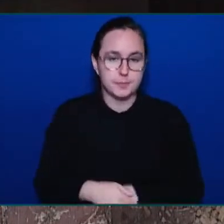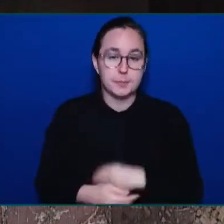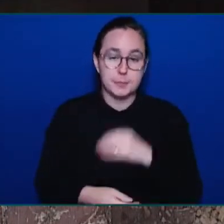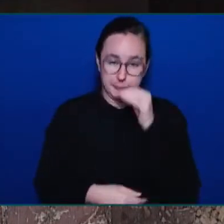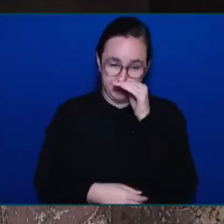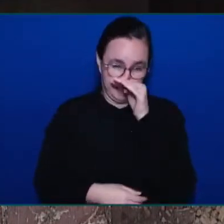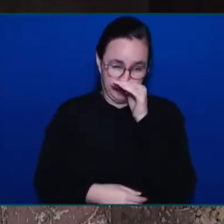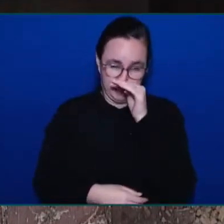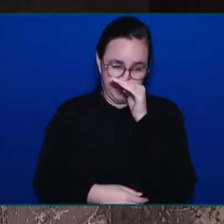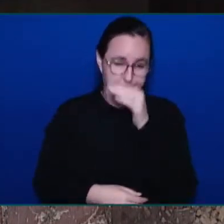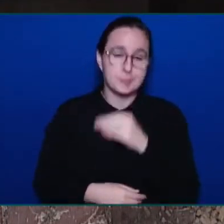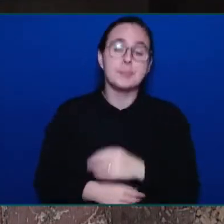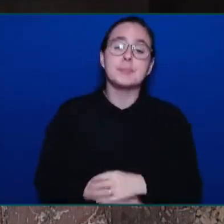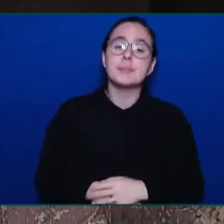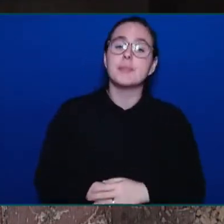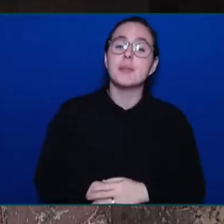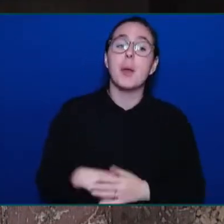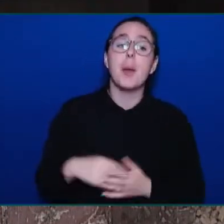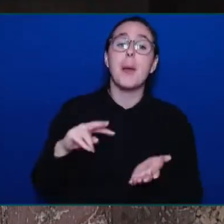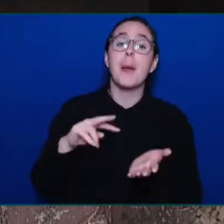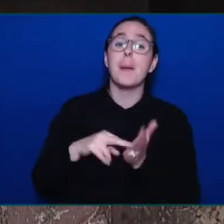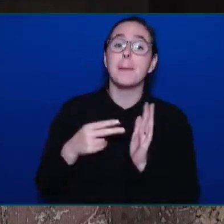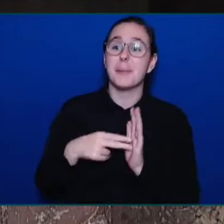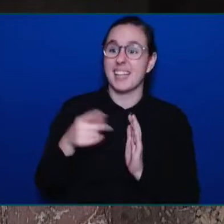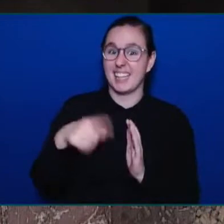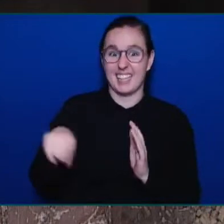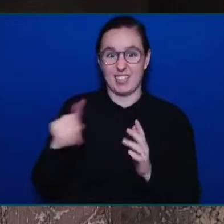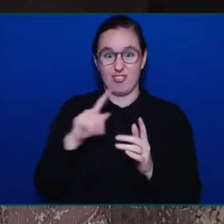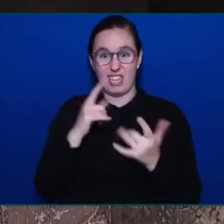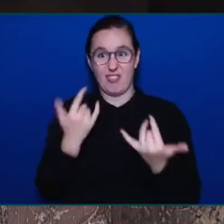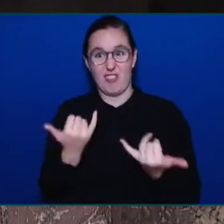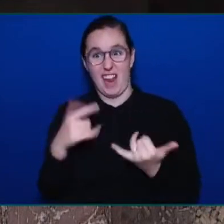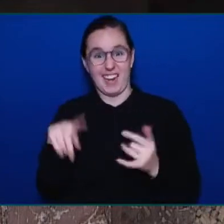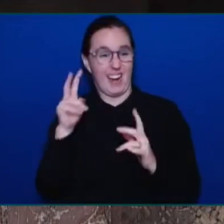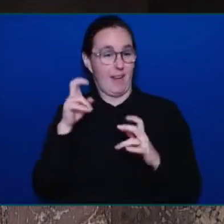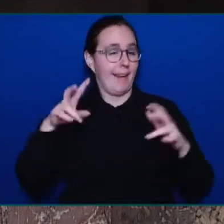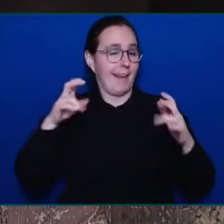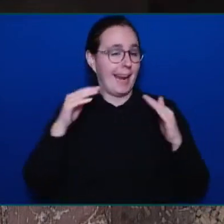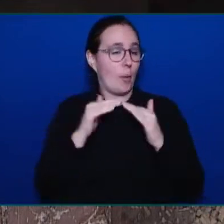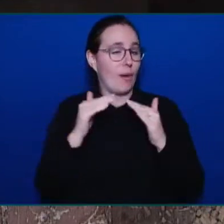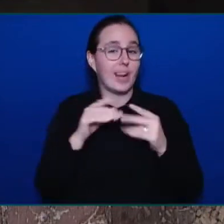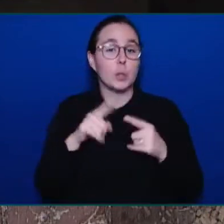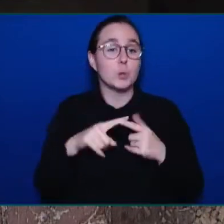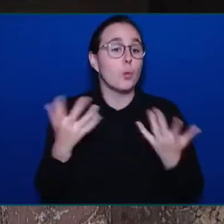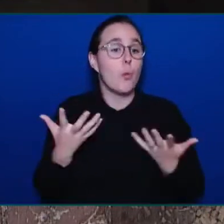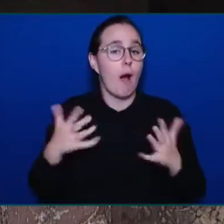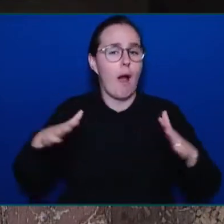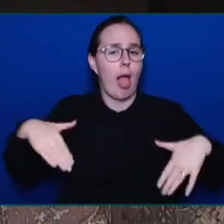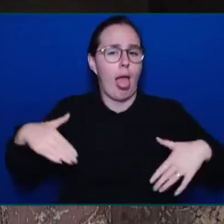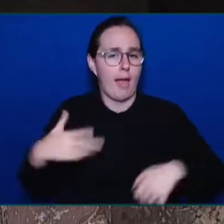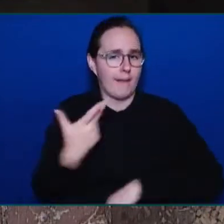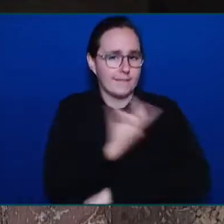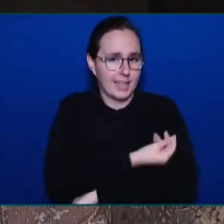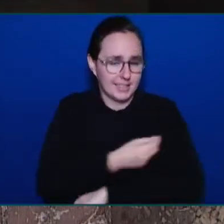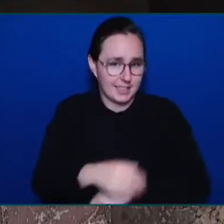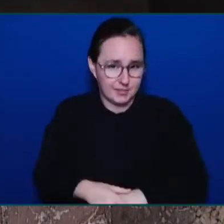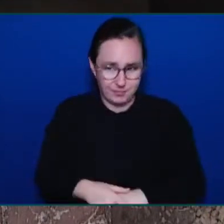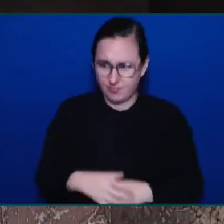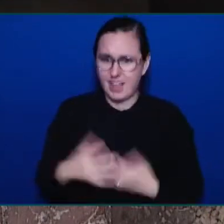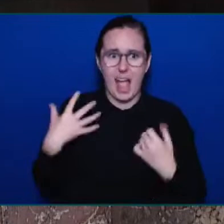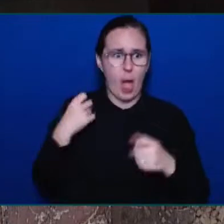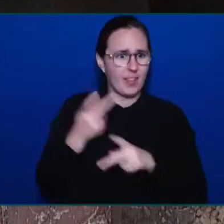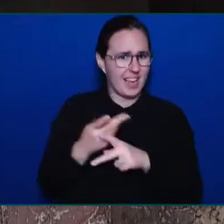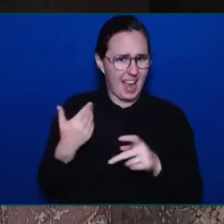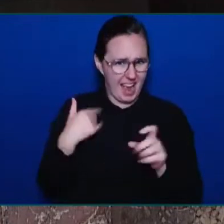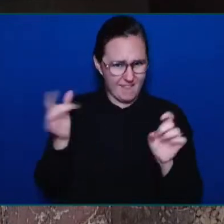workers. BC is facing a healthcare crisis. Nurses are being burnt out, working far too many overtime shifts.